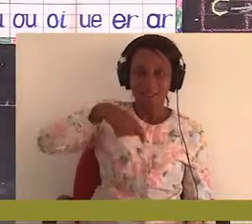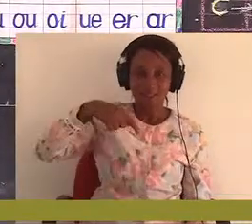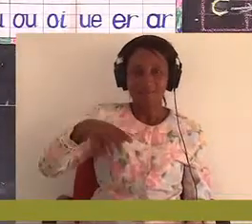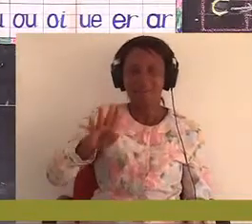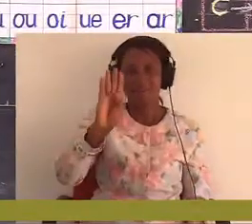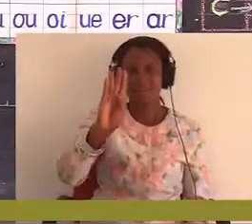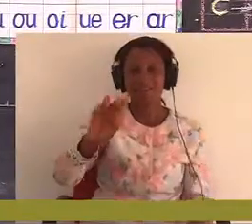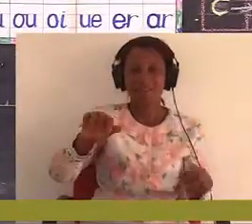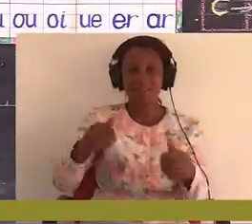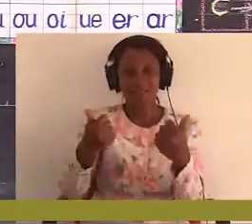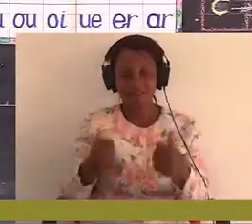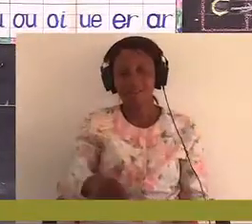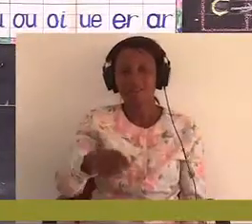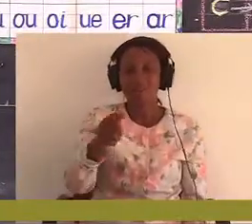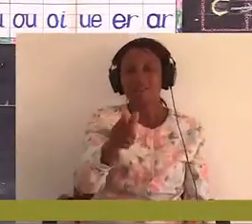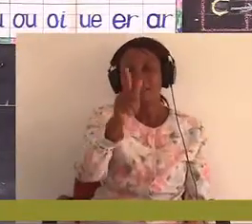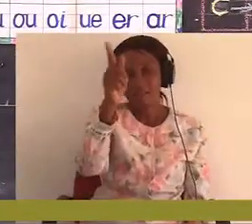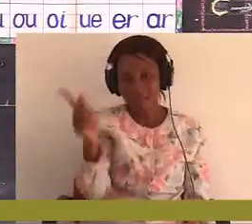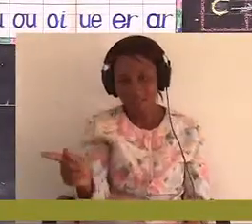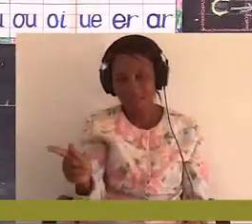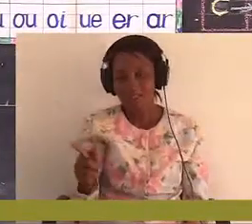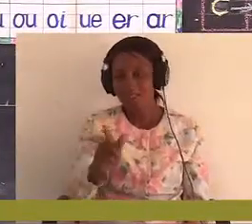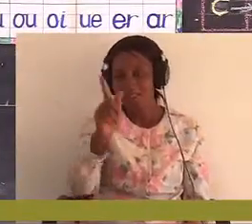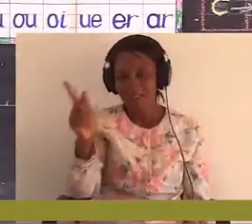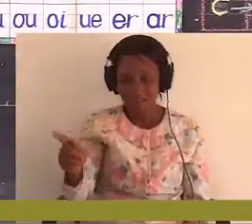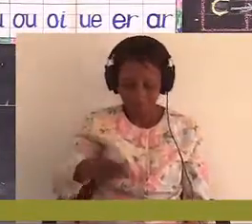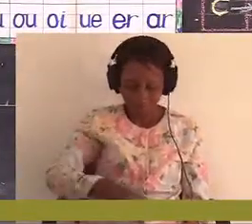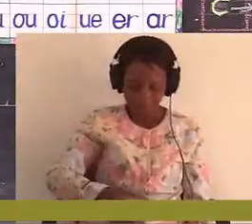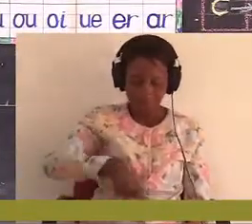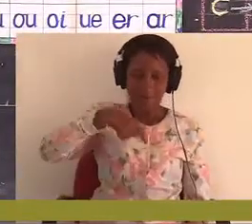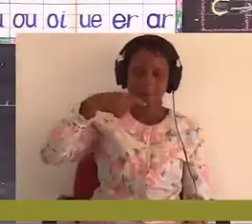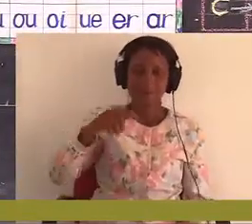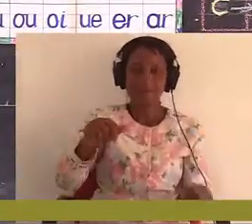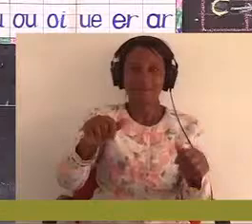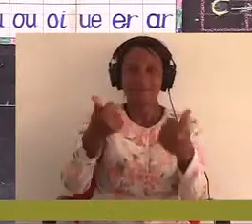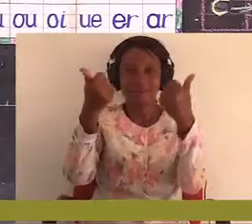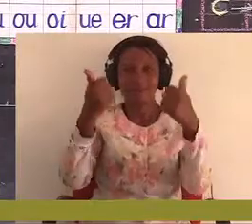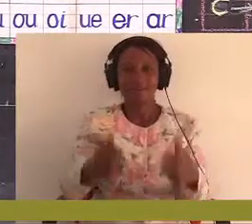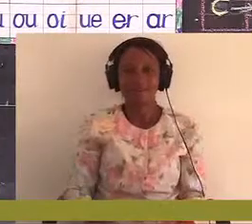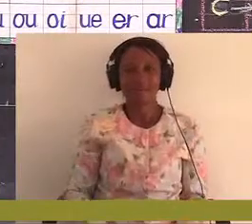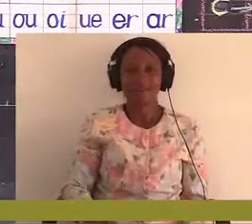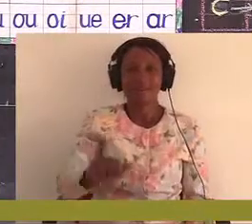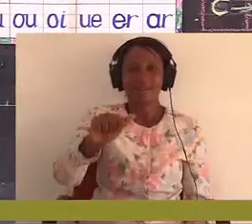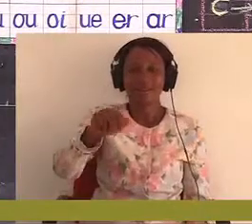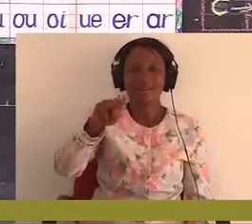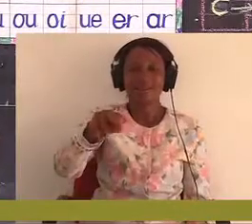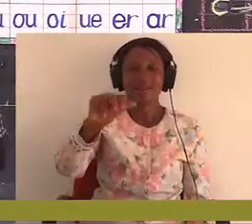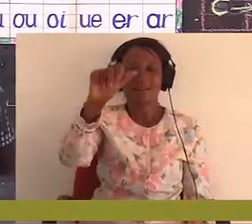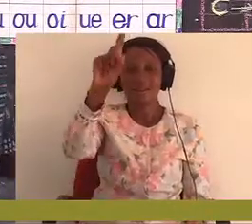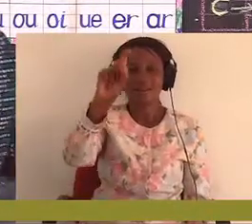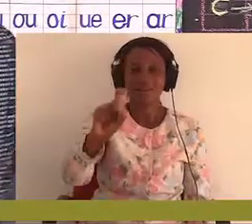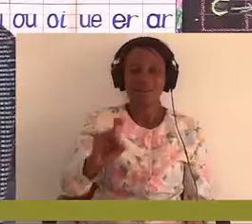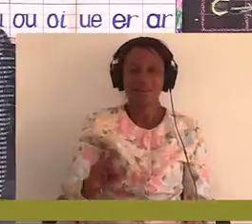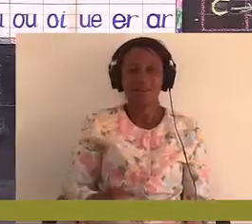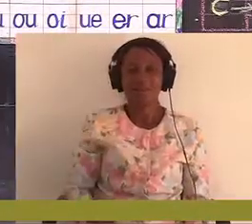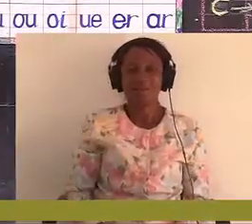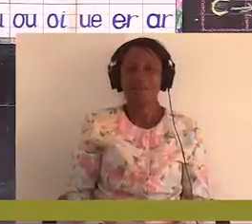beginning. The g sound is at the beginning. Another word,